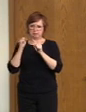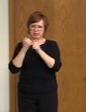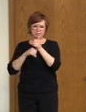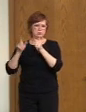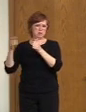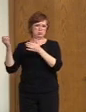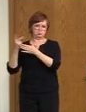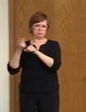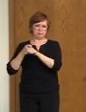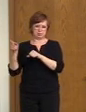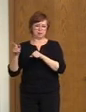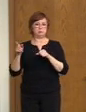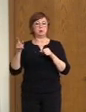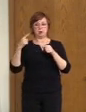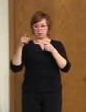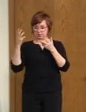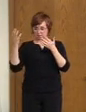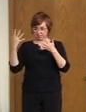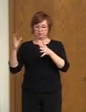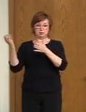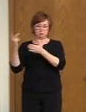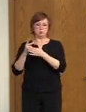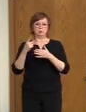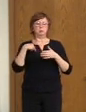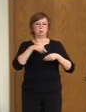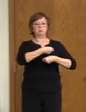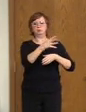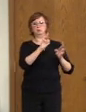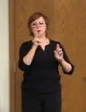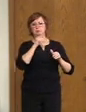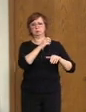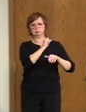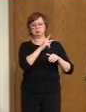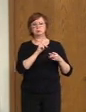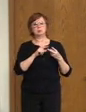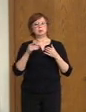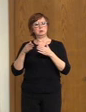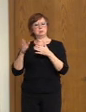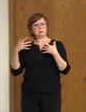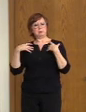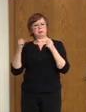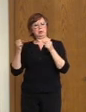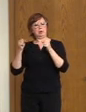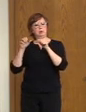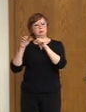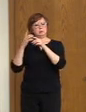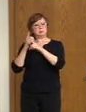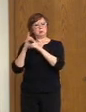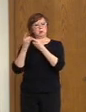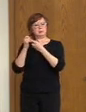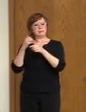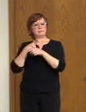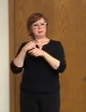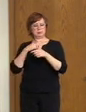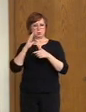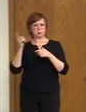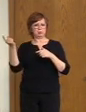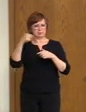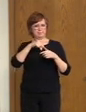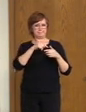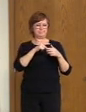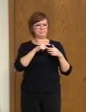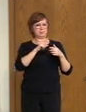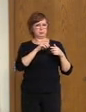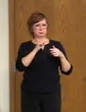deliver. As we know, the Public Health Agency of Canada has also indicated that vaccine may begin to arrive in Saskatchewan in the beginning of